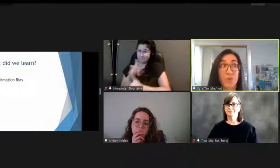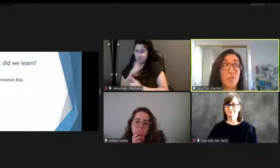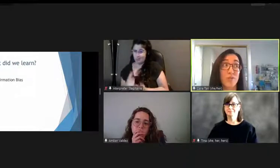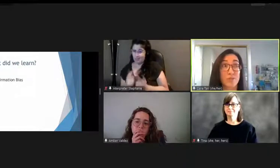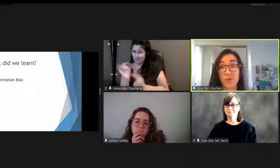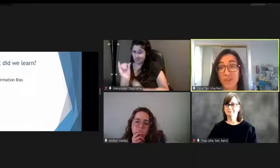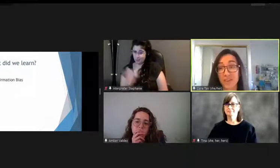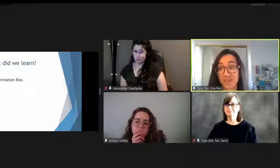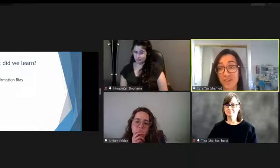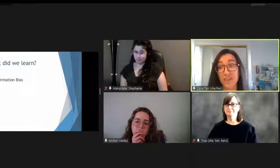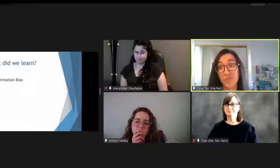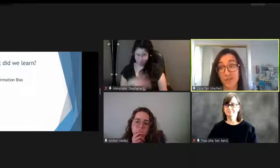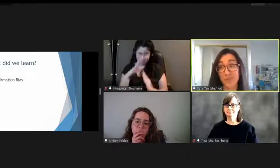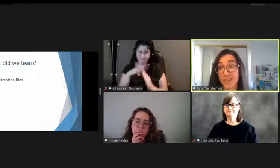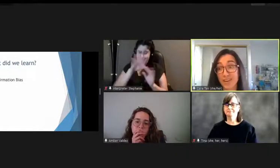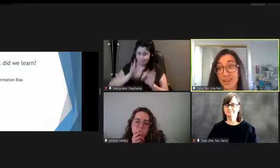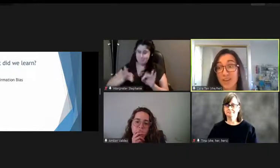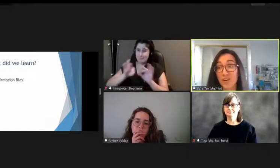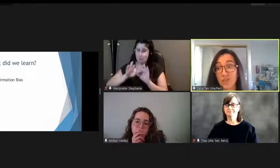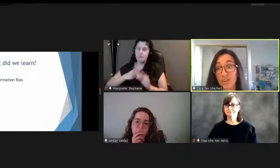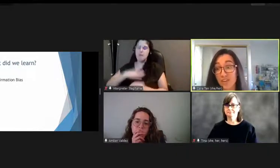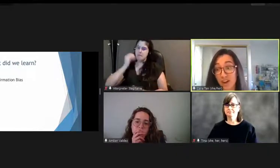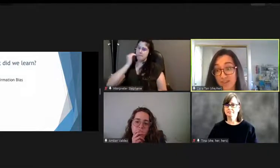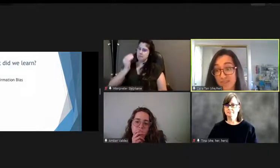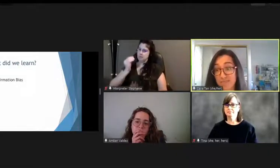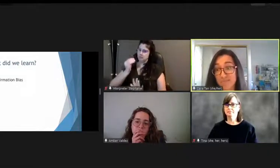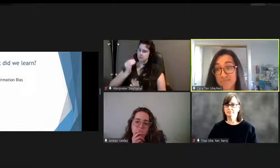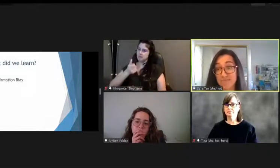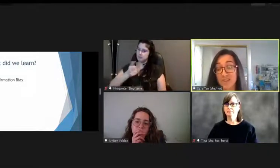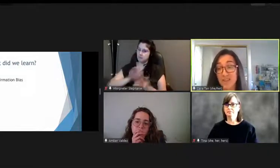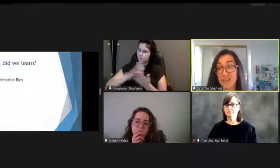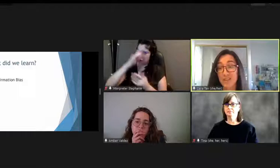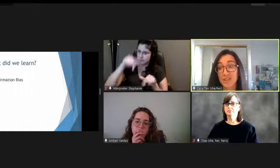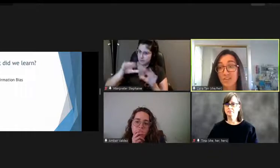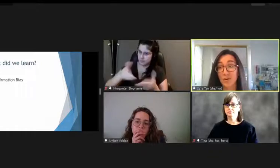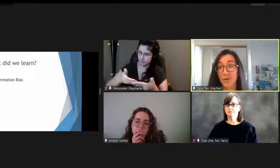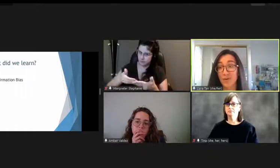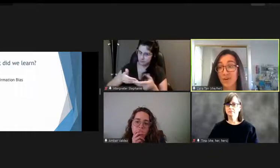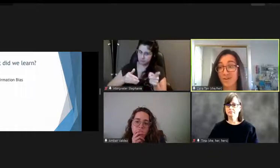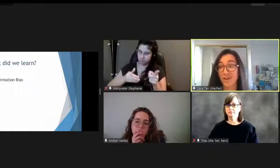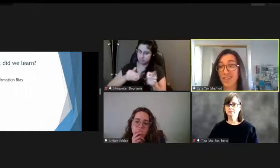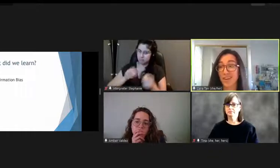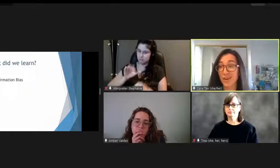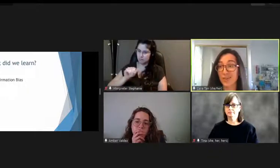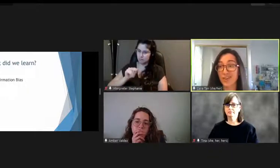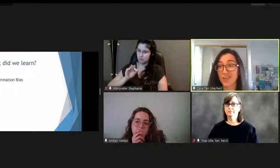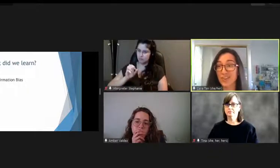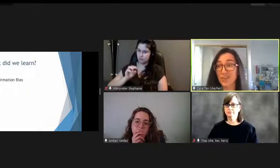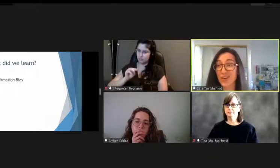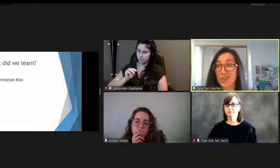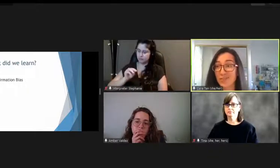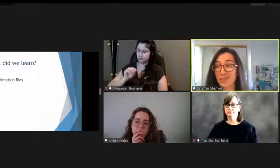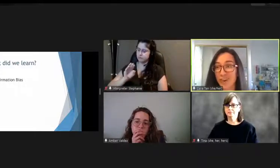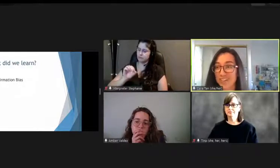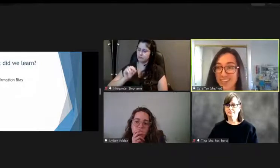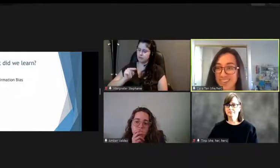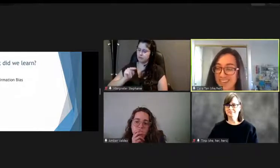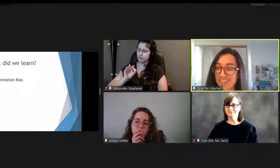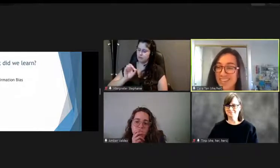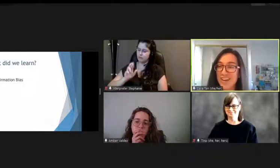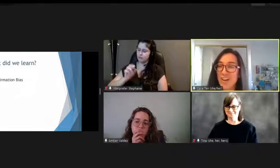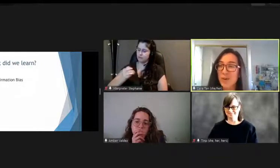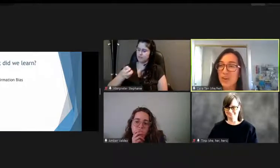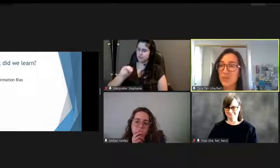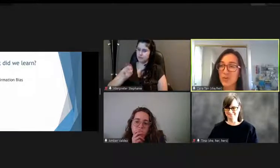is like one of the most important things, in my opinion, that you'll learn in this class. So not that I want you to like tune out for the rest of the